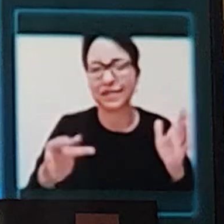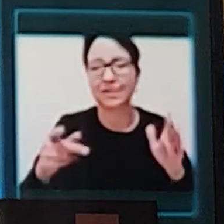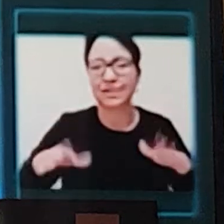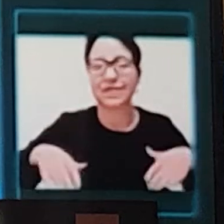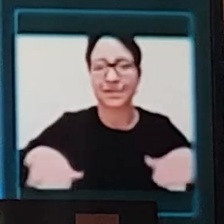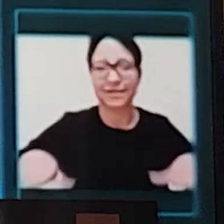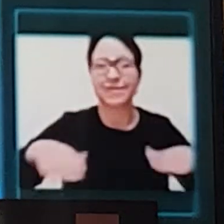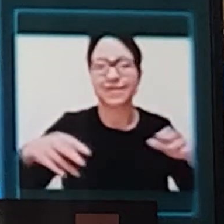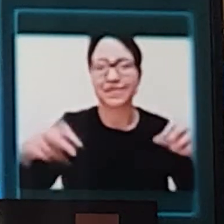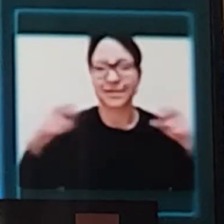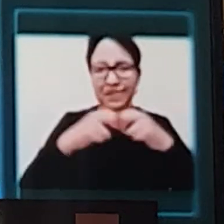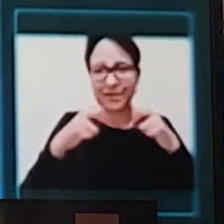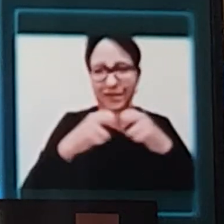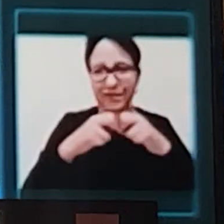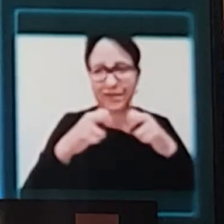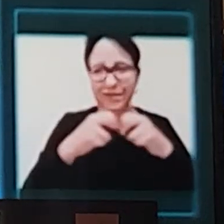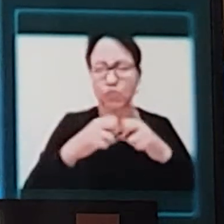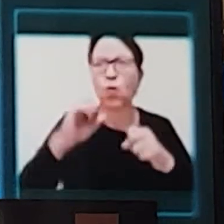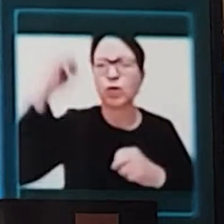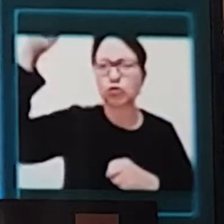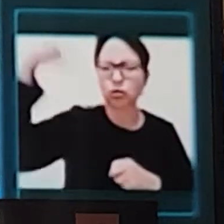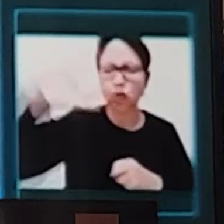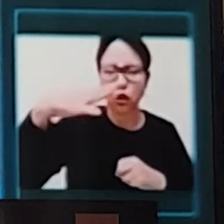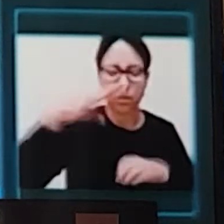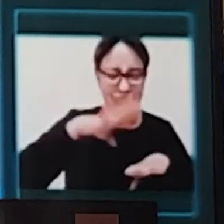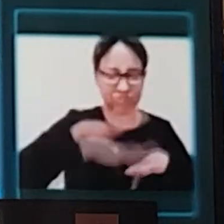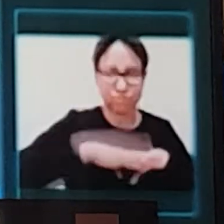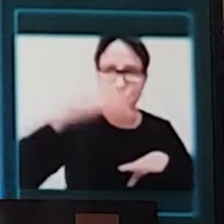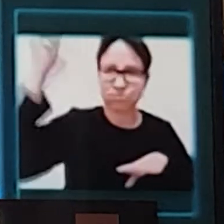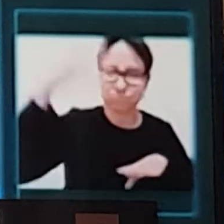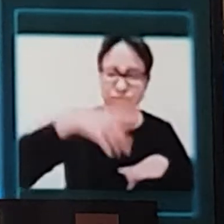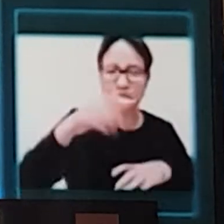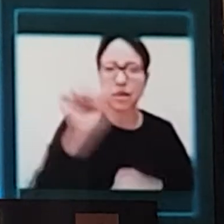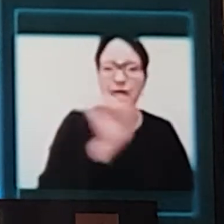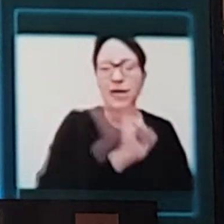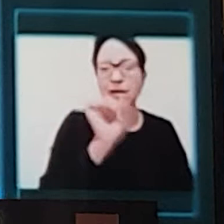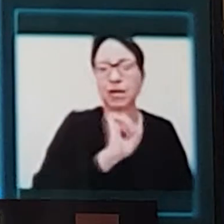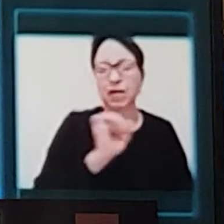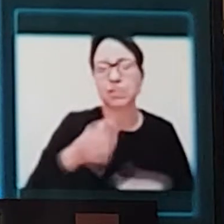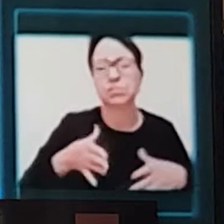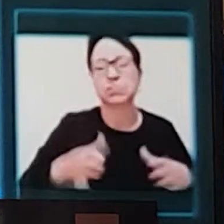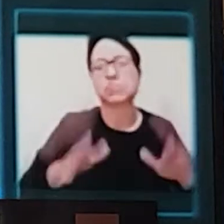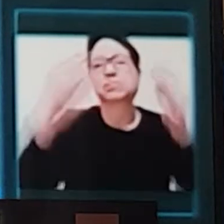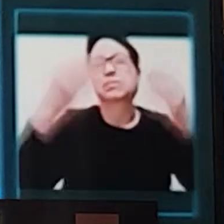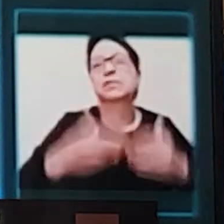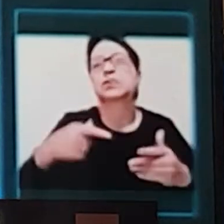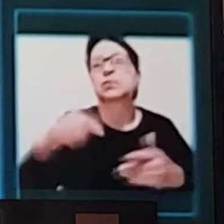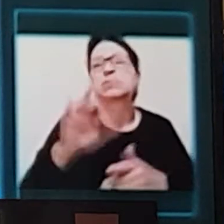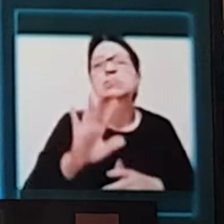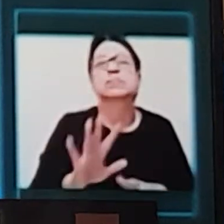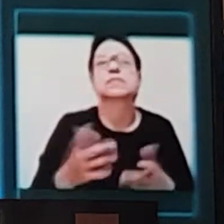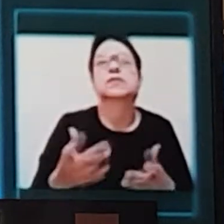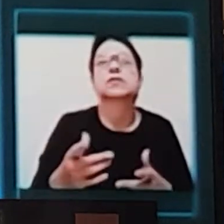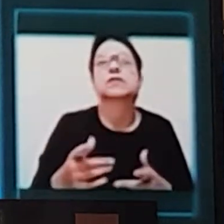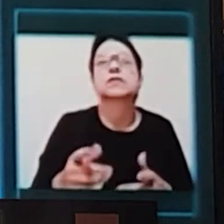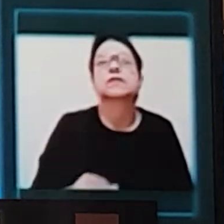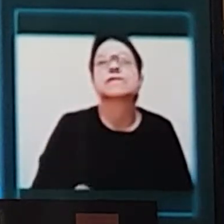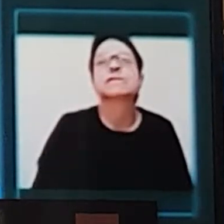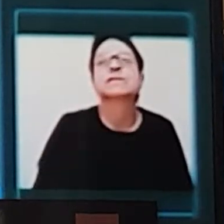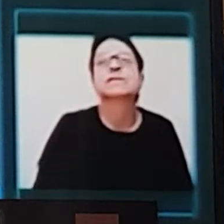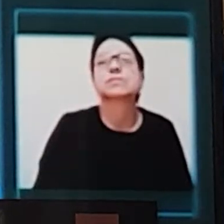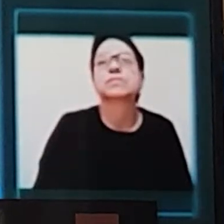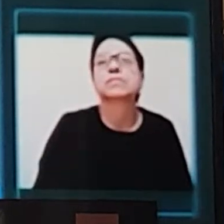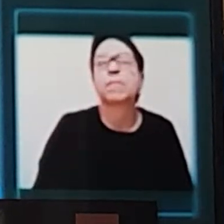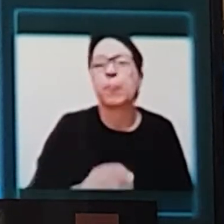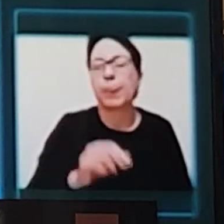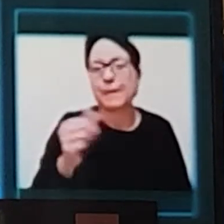such as solar energy powered wheelchairs, a device for